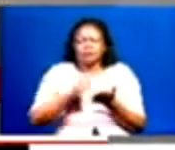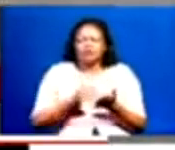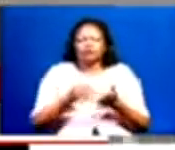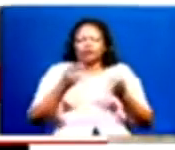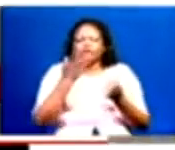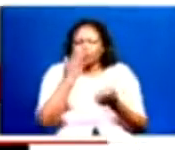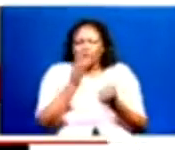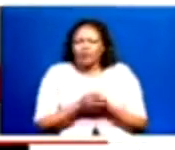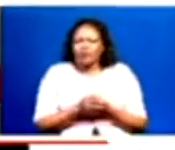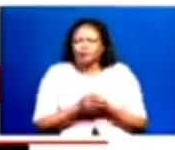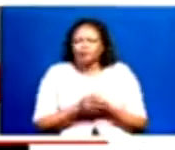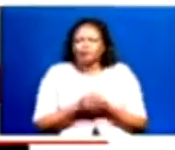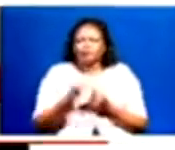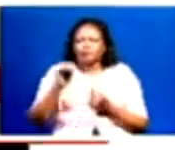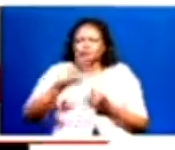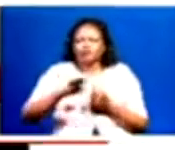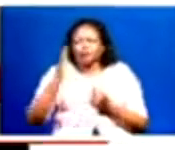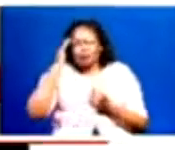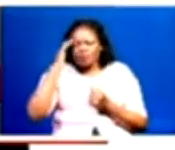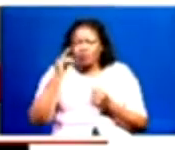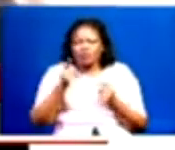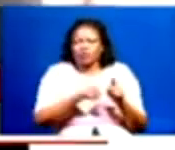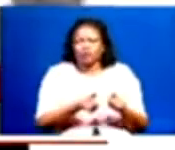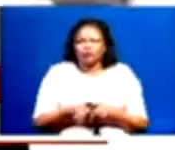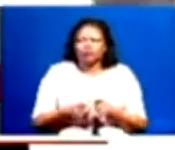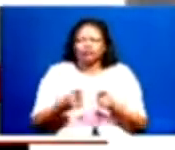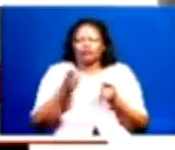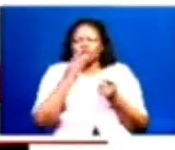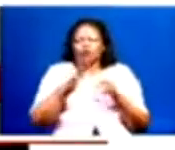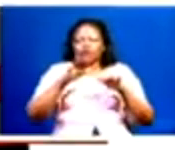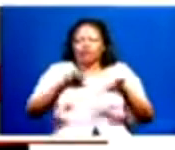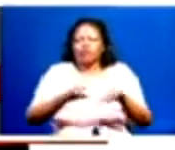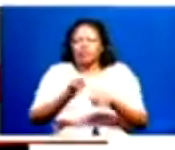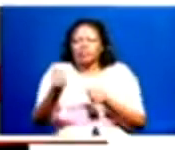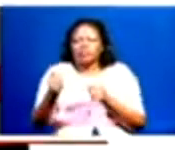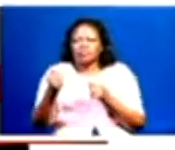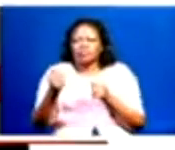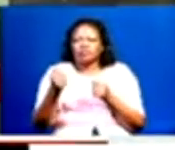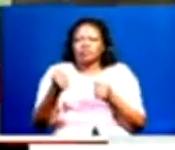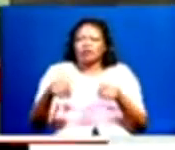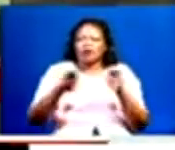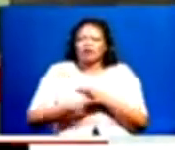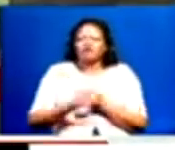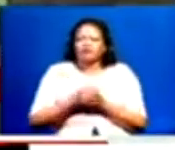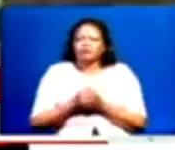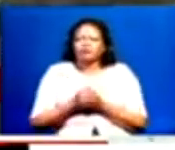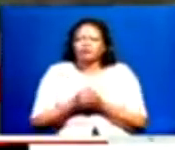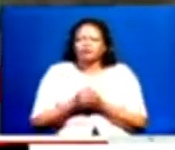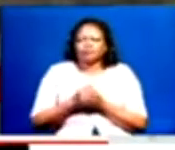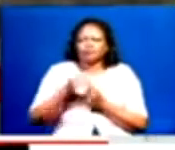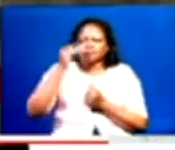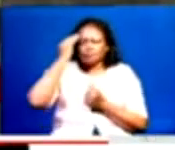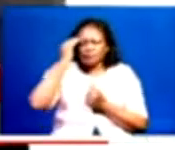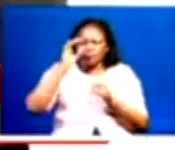of Remembrance. They also laid a wreath at Theodor Herzl's grave in Mount Herzl in memory of the